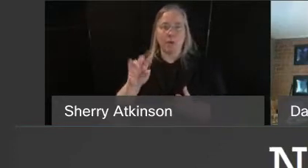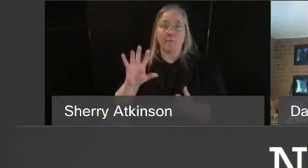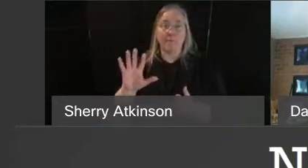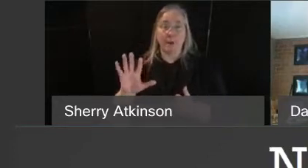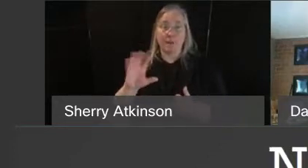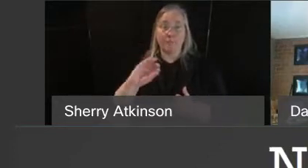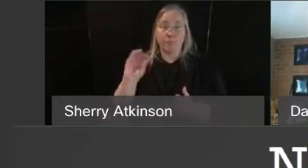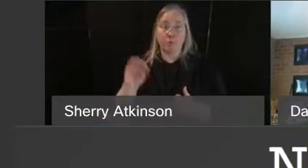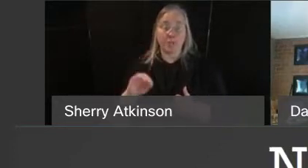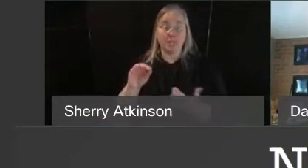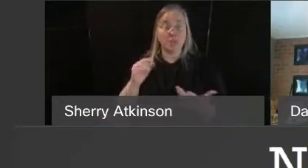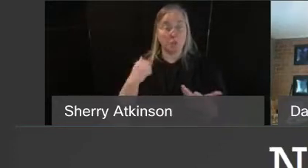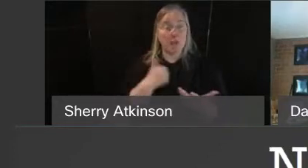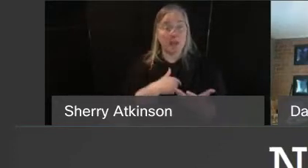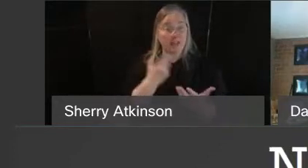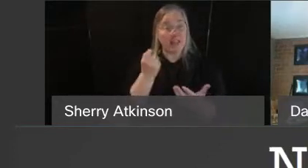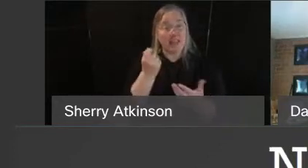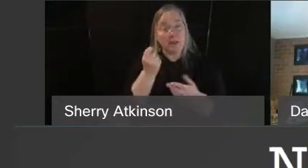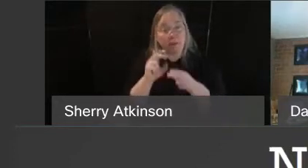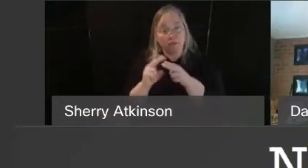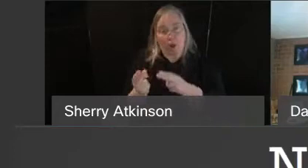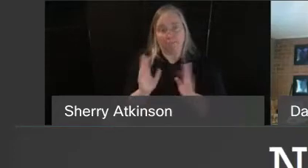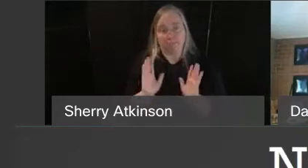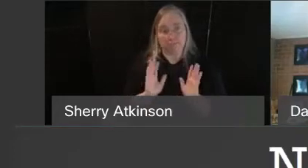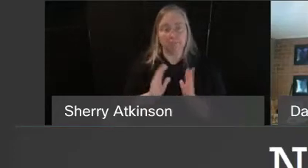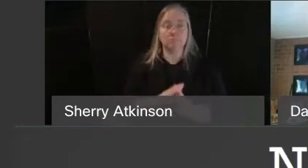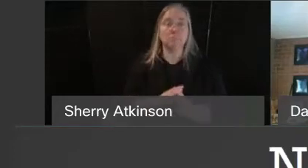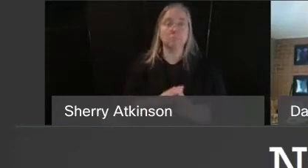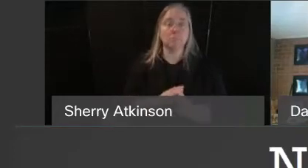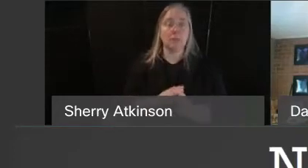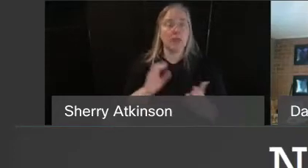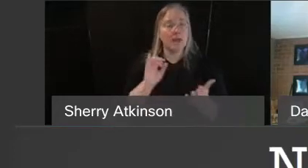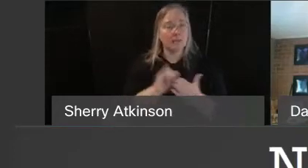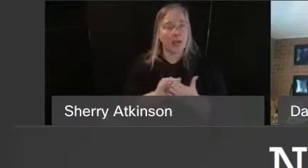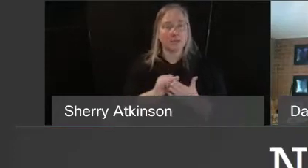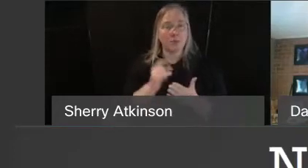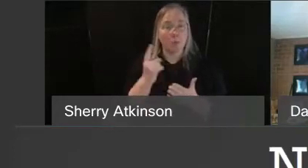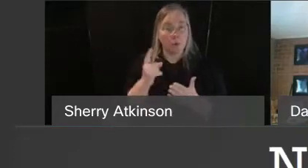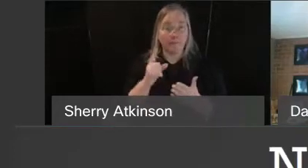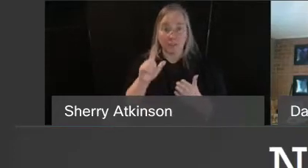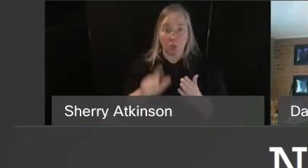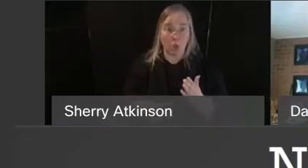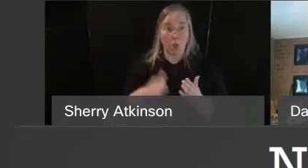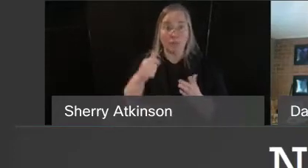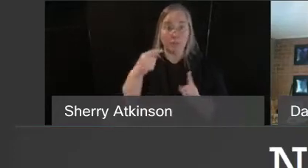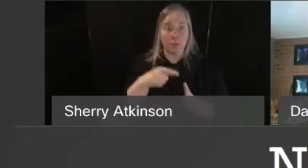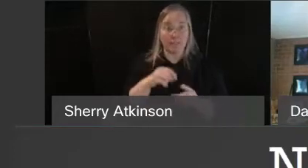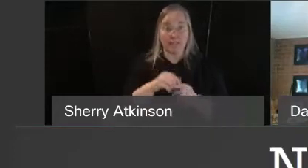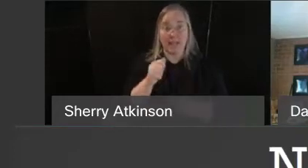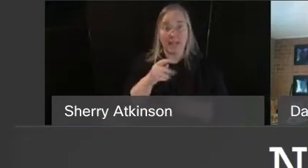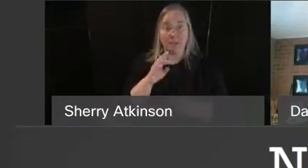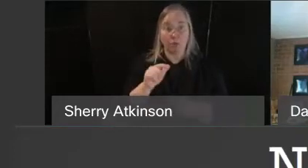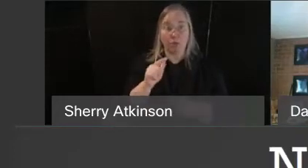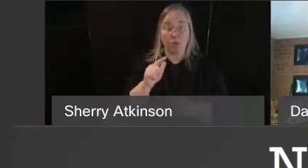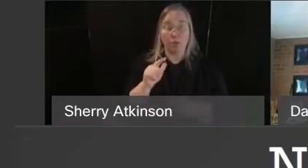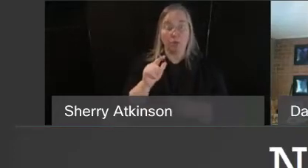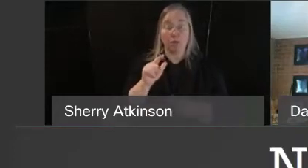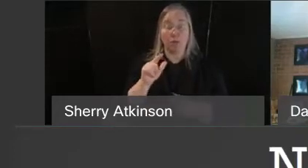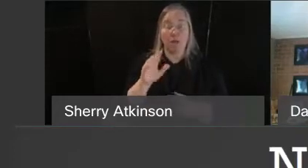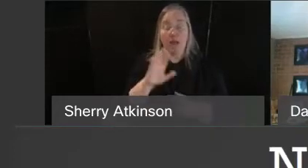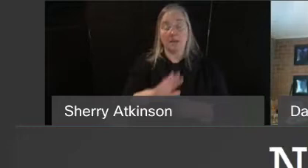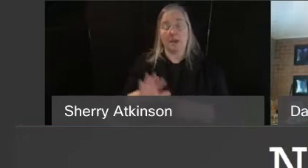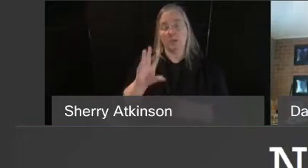61.5%, so we've had a bit of a drop. It was at sort of one of its lowest points in April at about 60.2%.